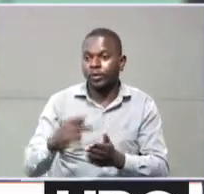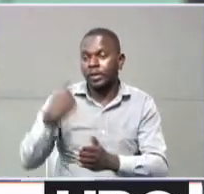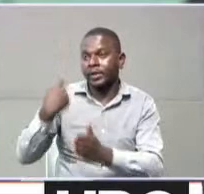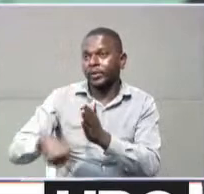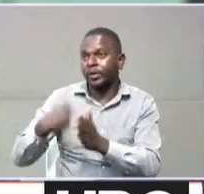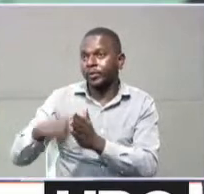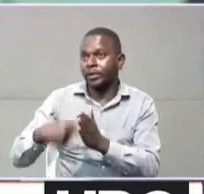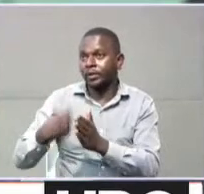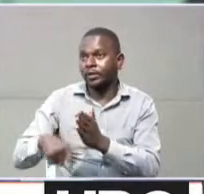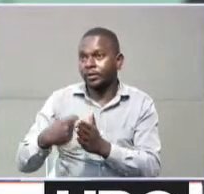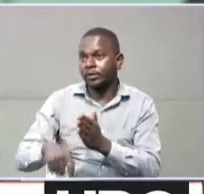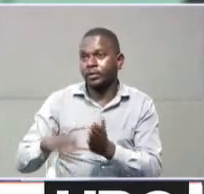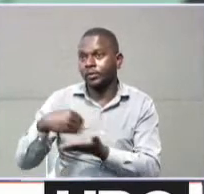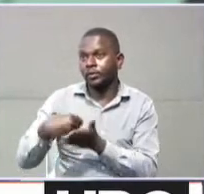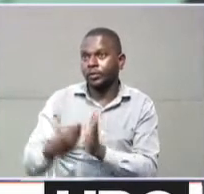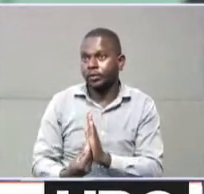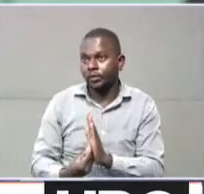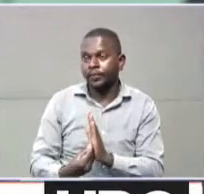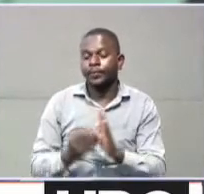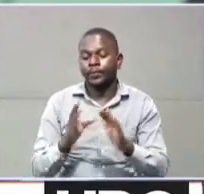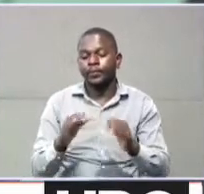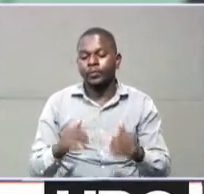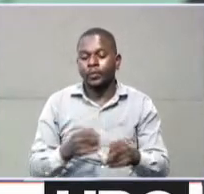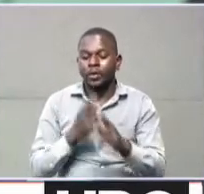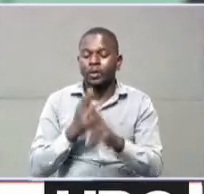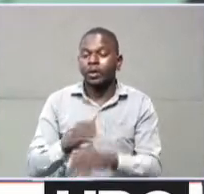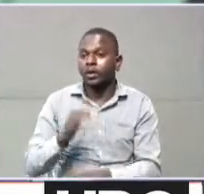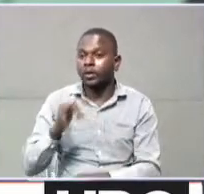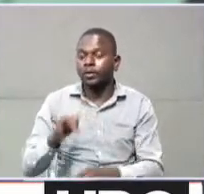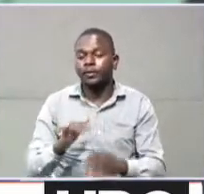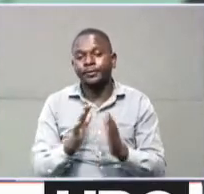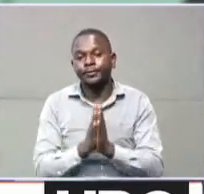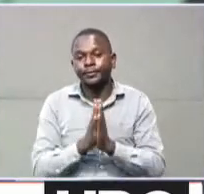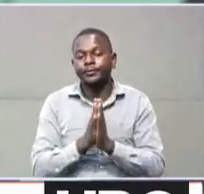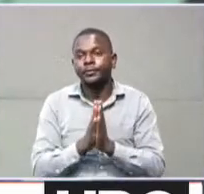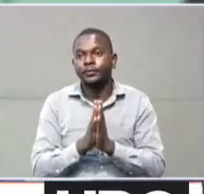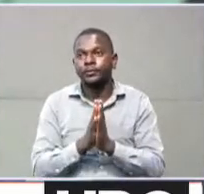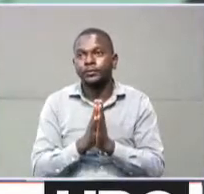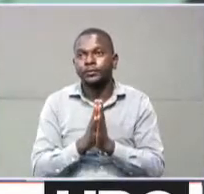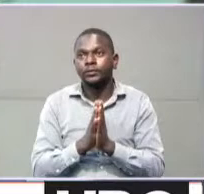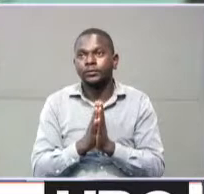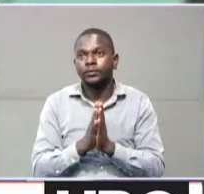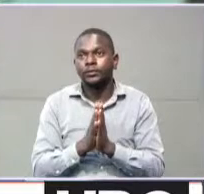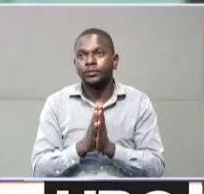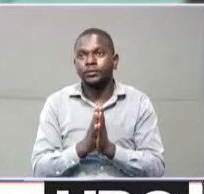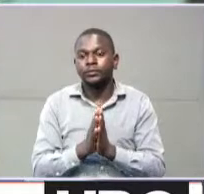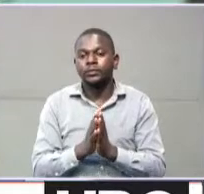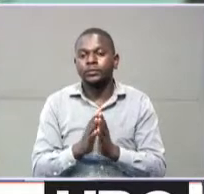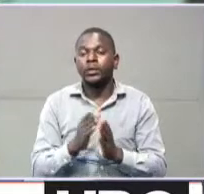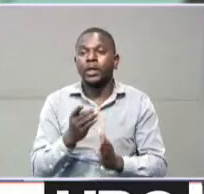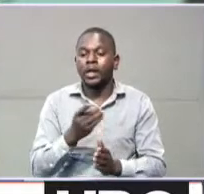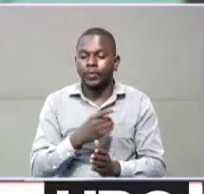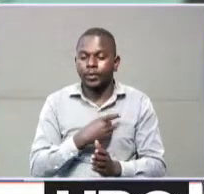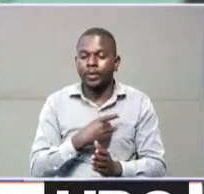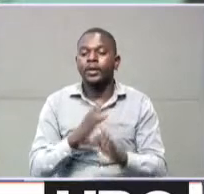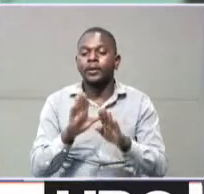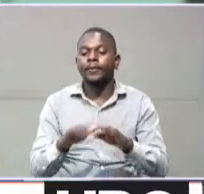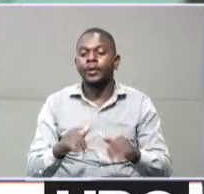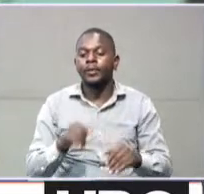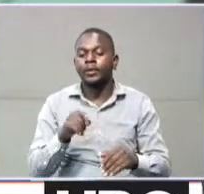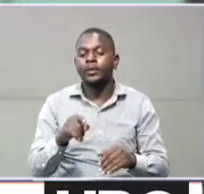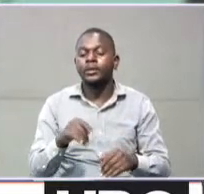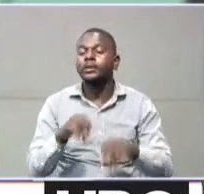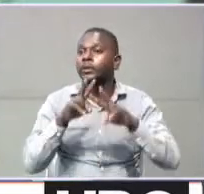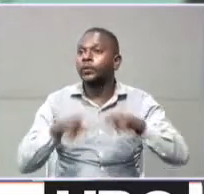penalty autonomous speaker her prayer is that can i update the house on this